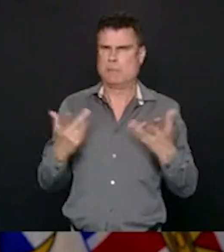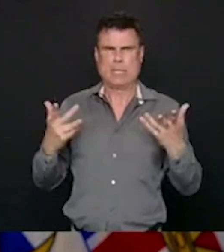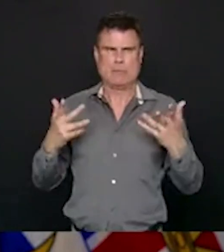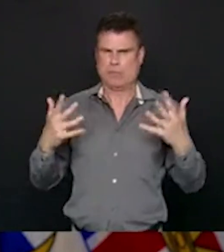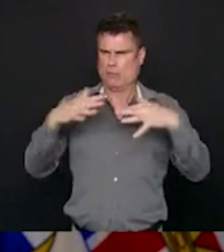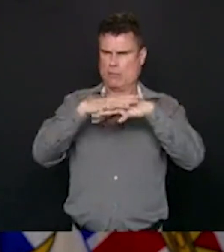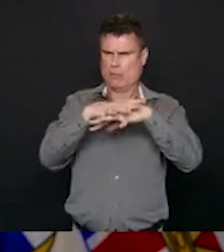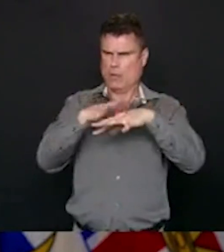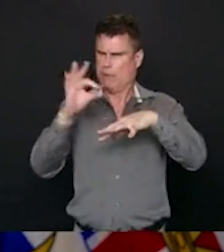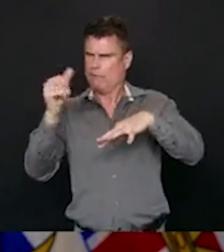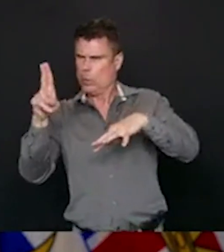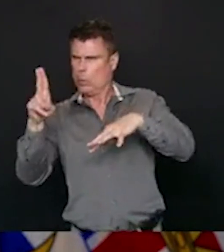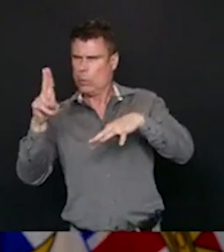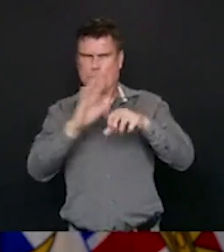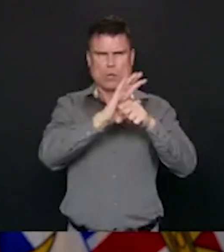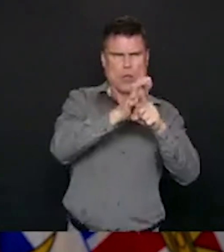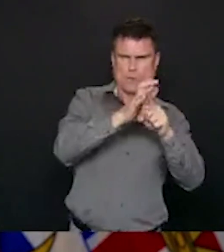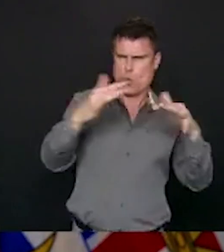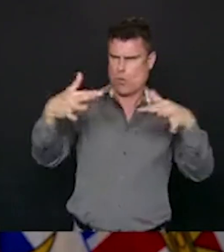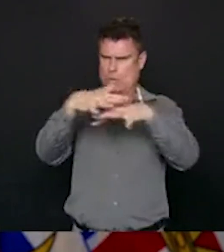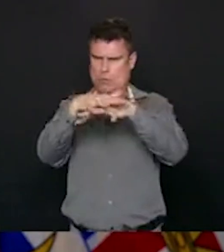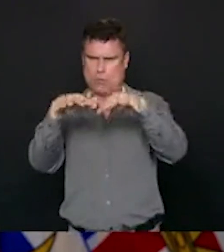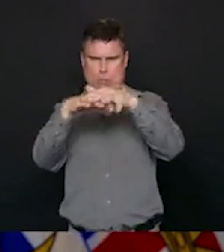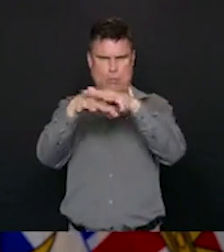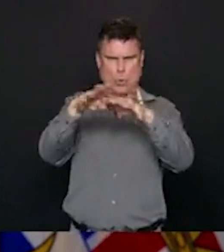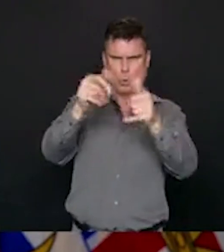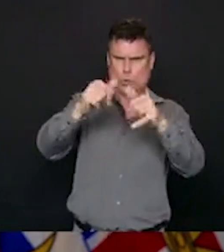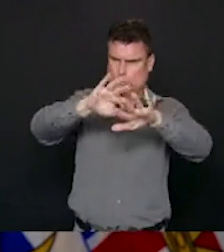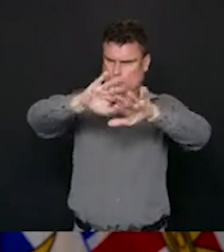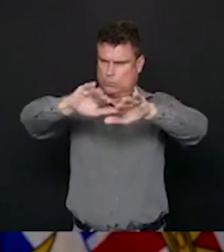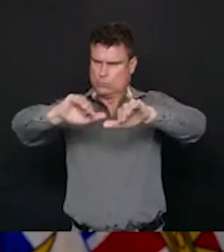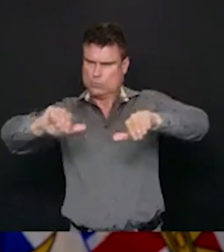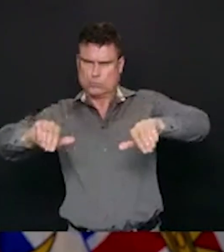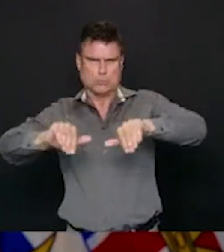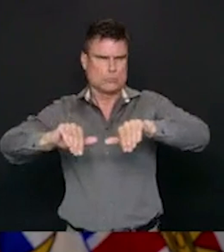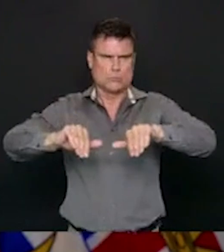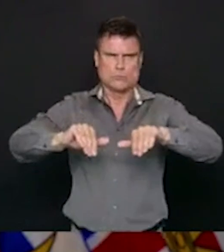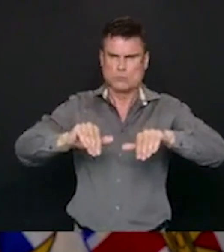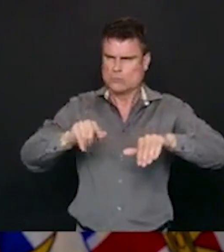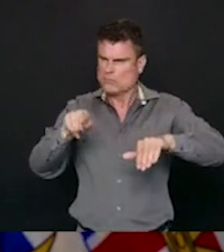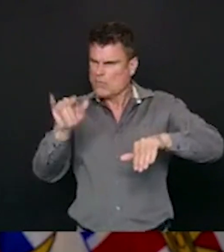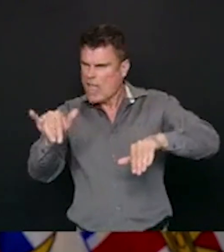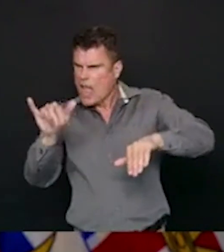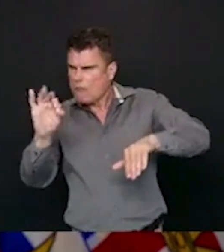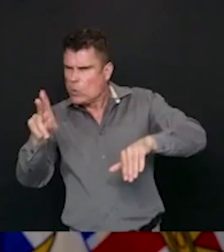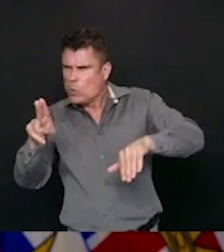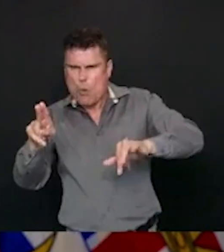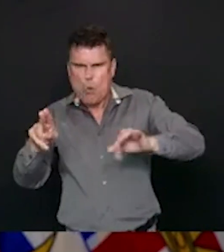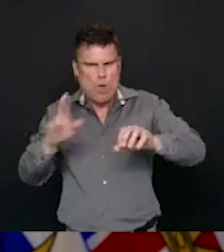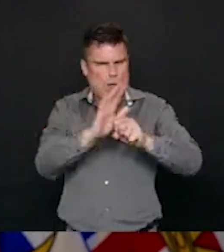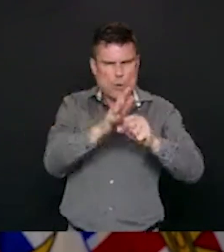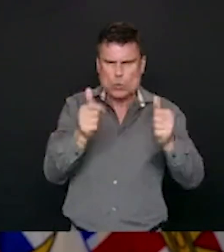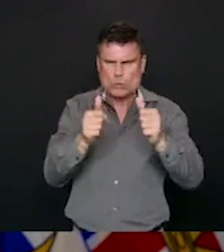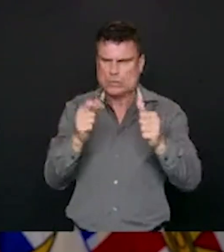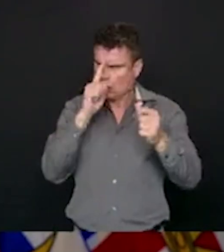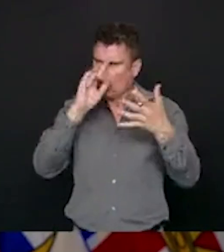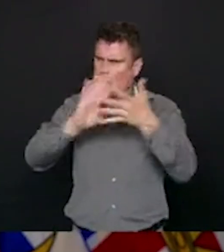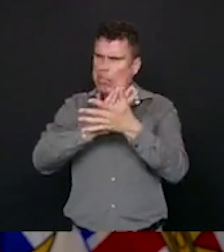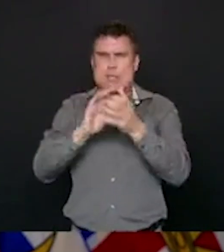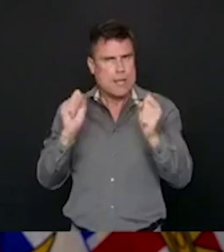because we know that we'll see a lot of people ill with influenza again. So it's all very, it's all